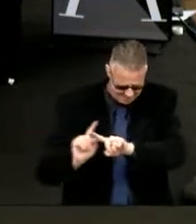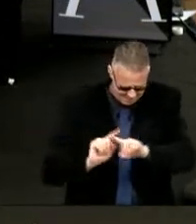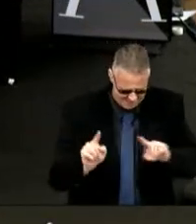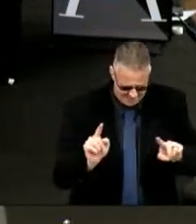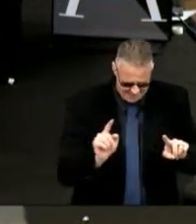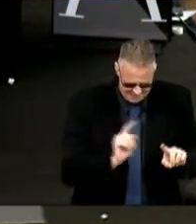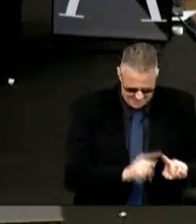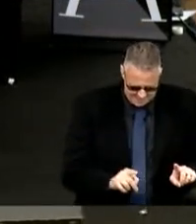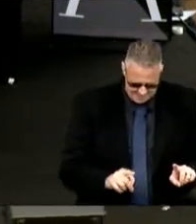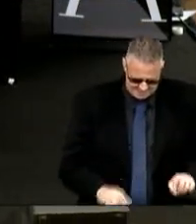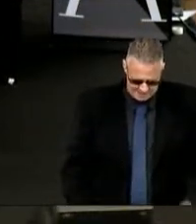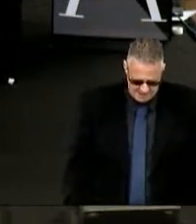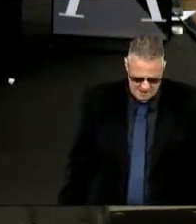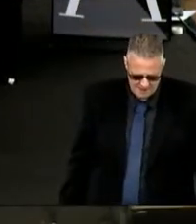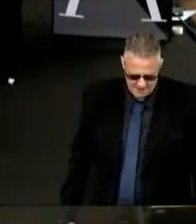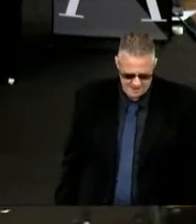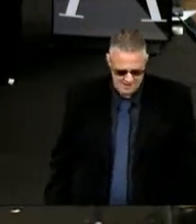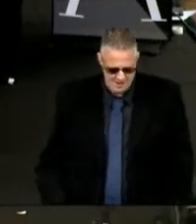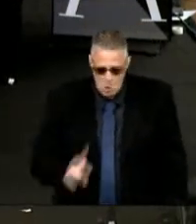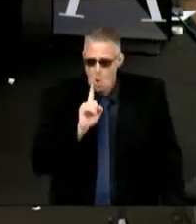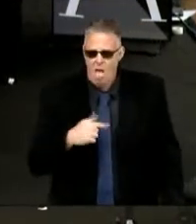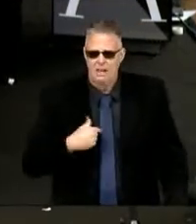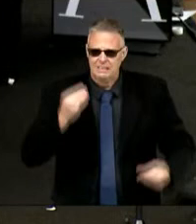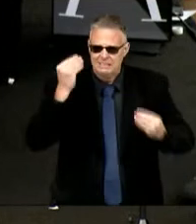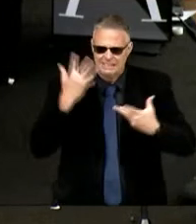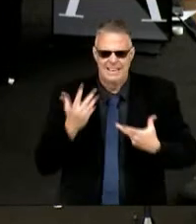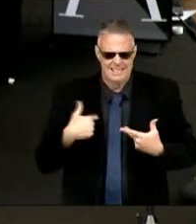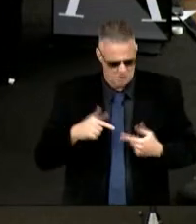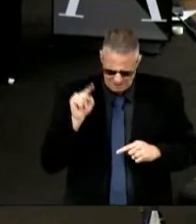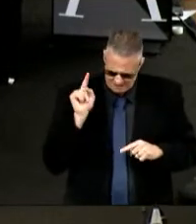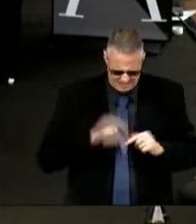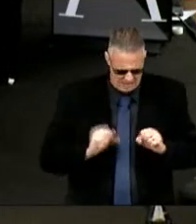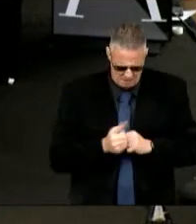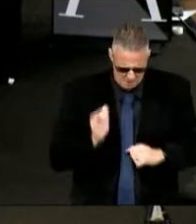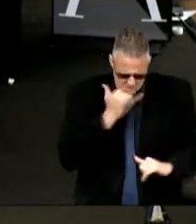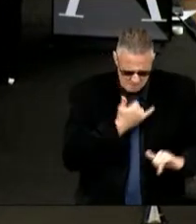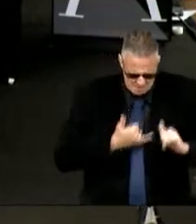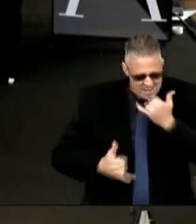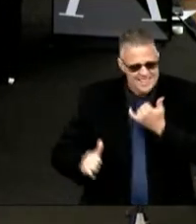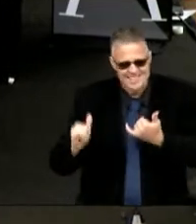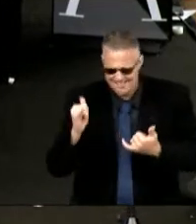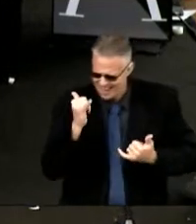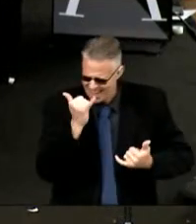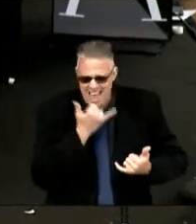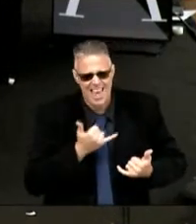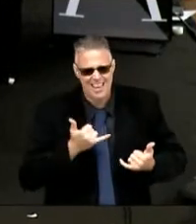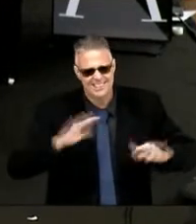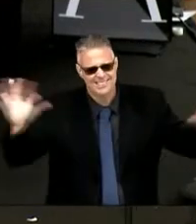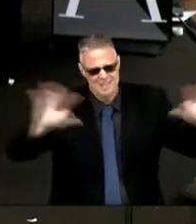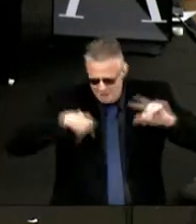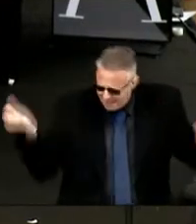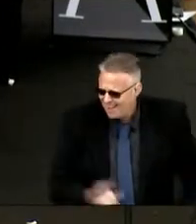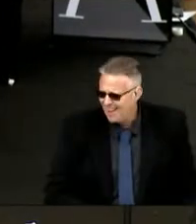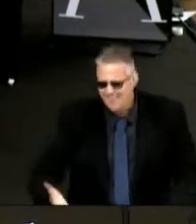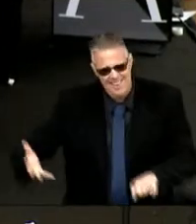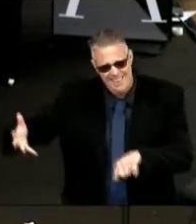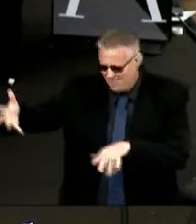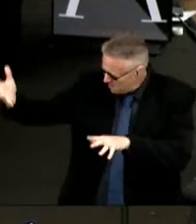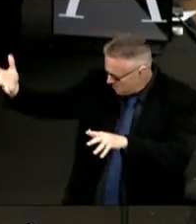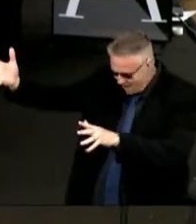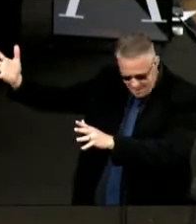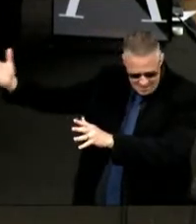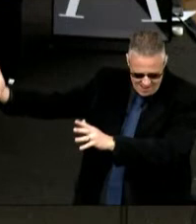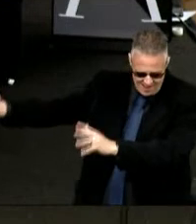lines. We've been conditioned to not make mistakes, but I can't